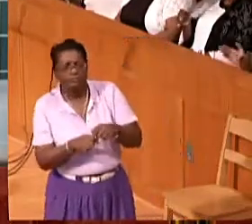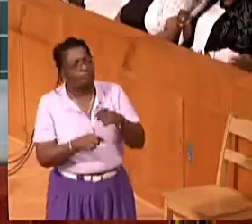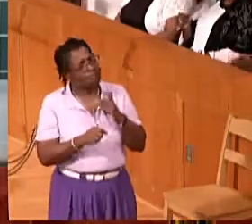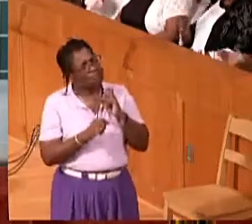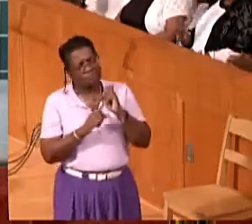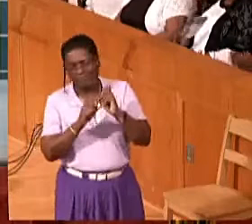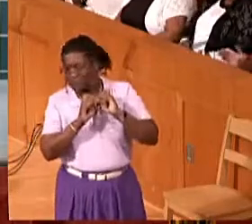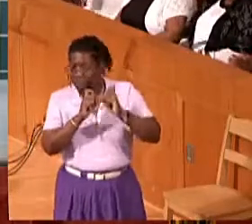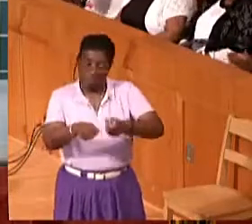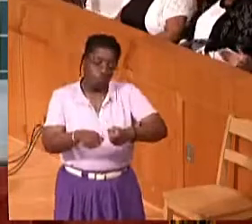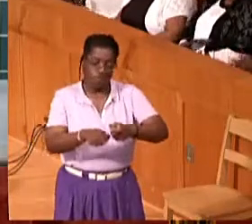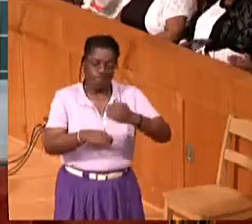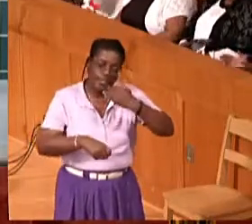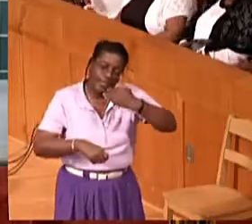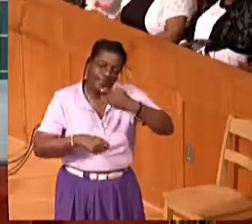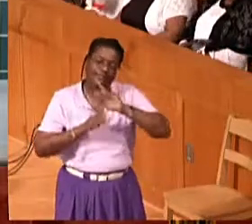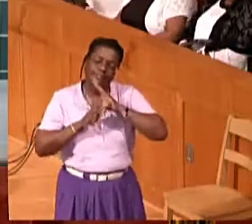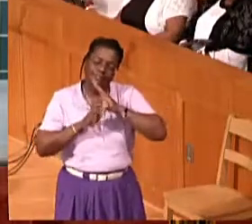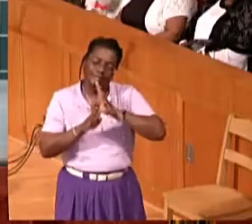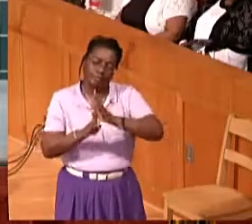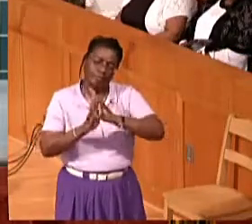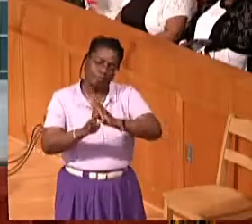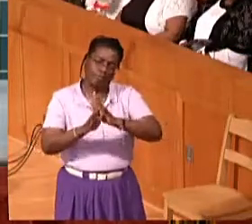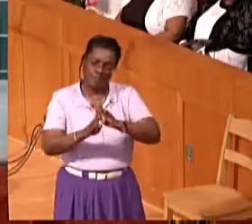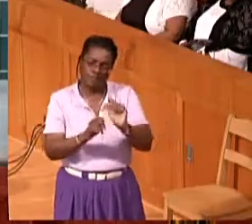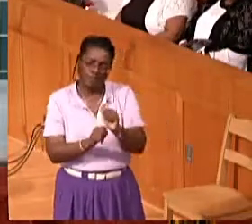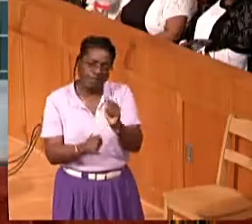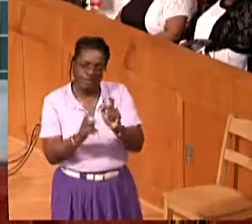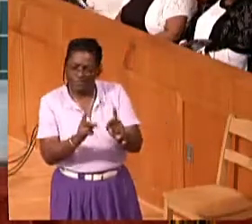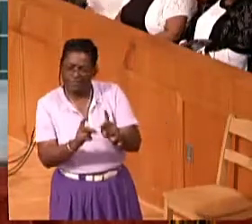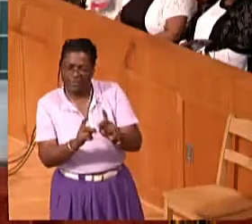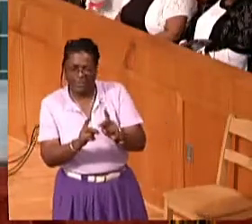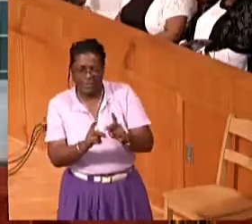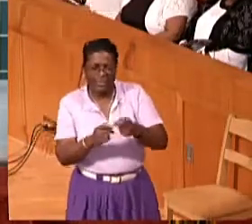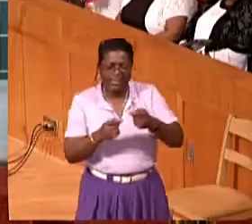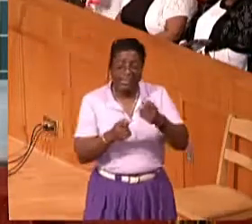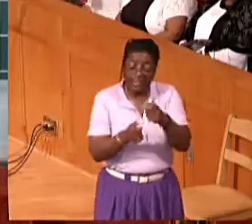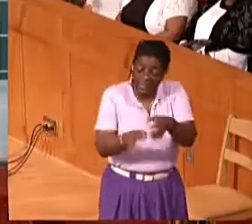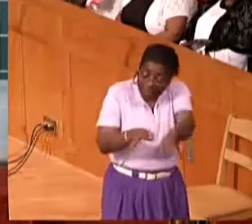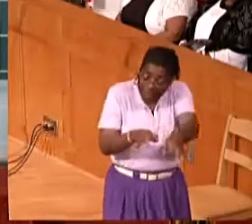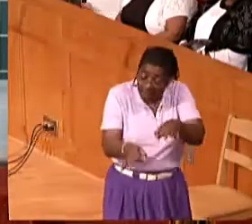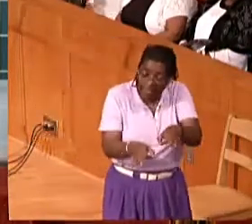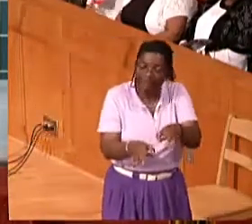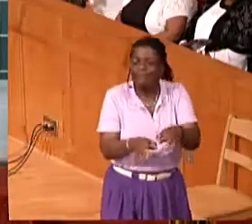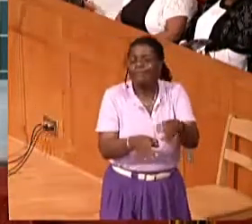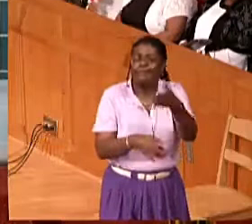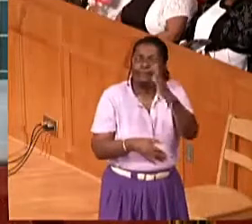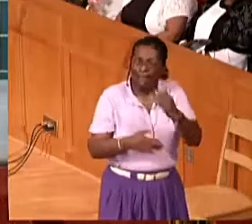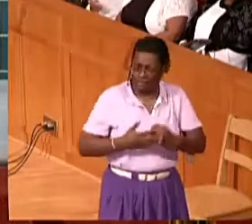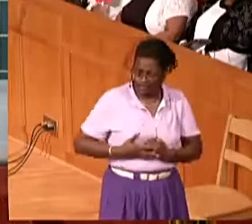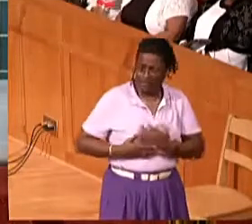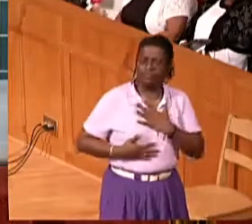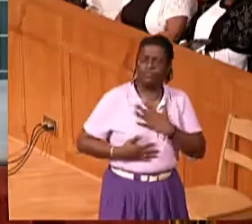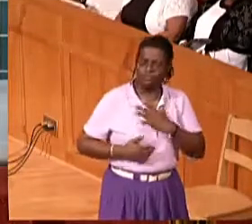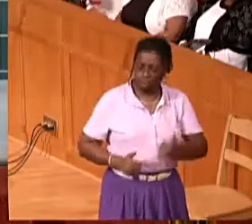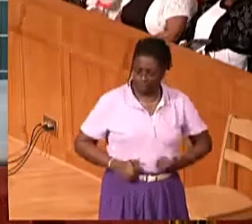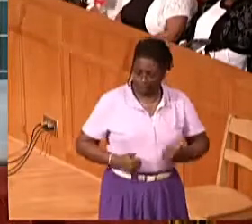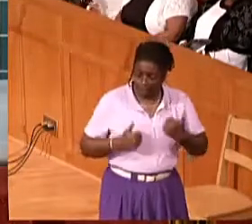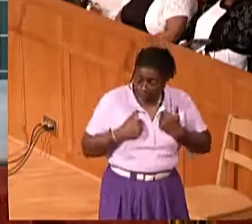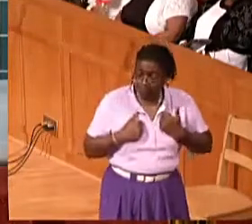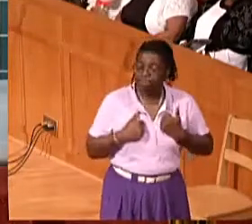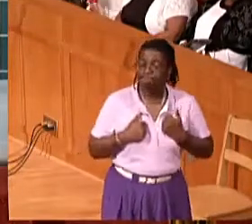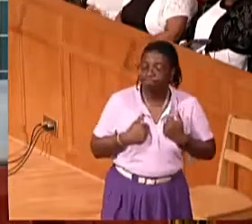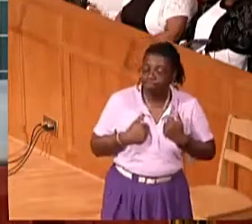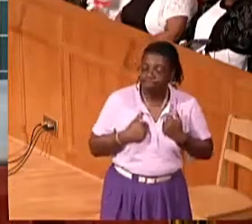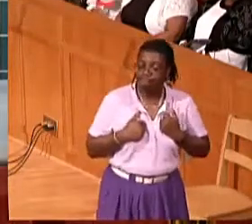have a different vocabulary once God has come into your life. And so Jesus here shares with us through this